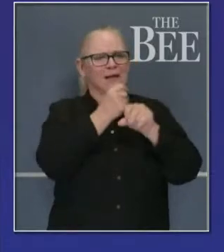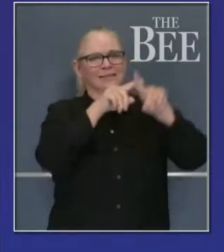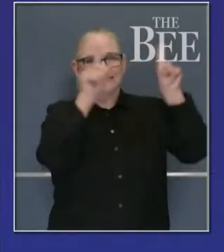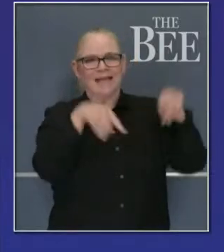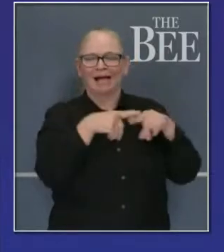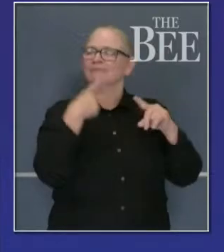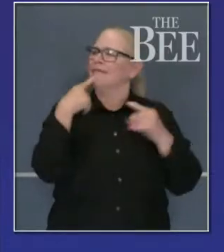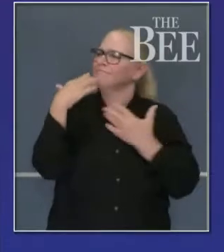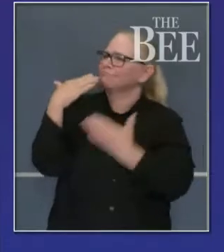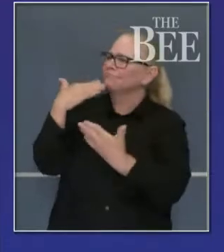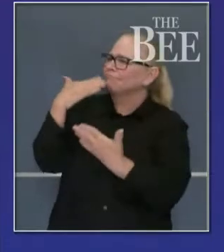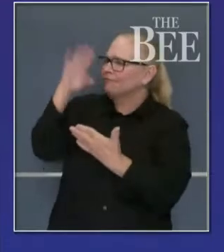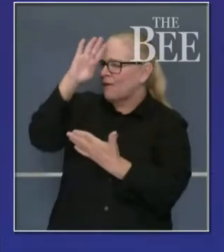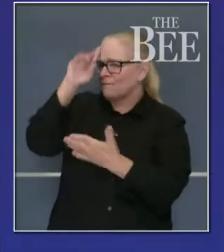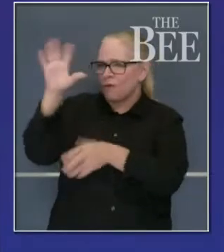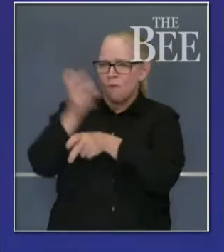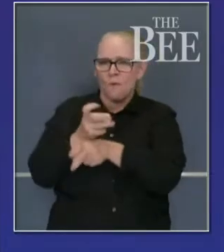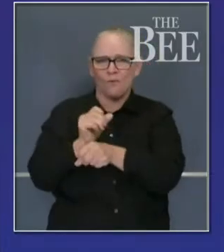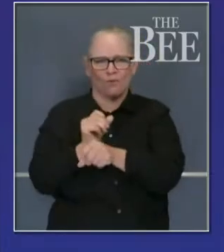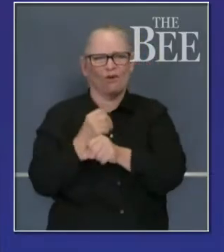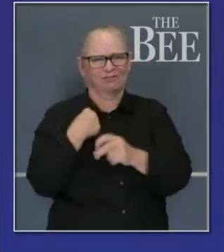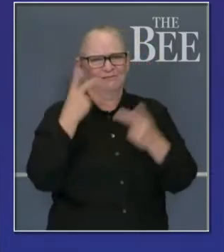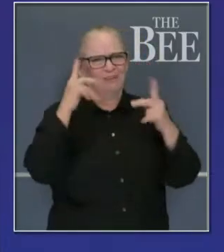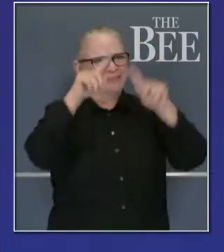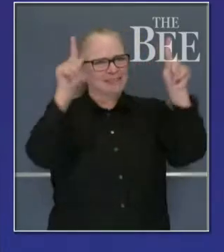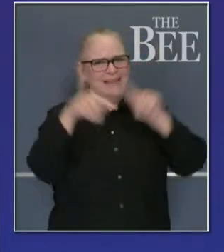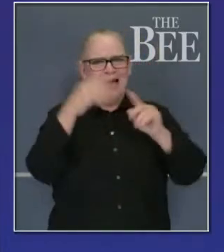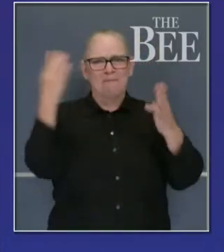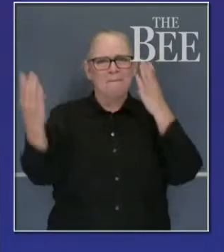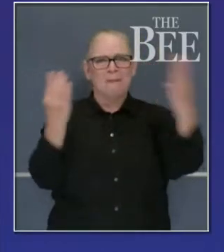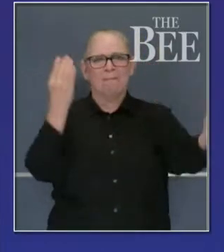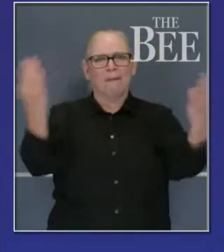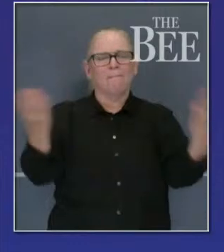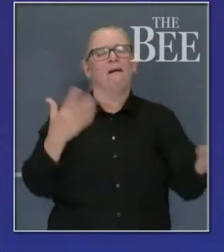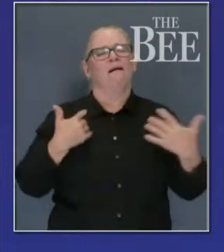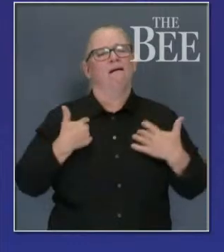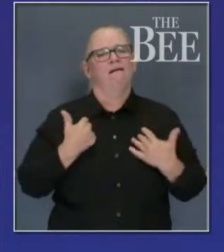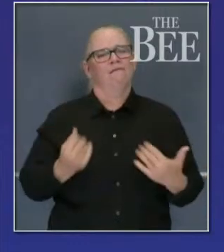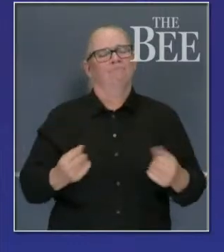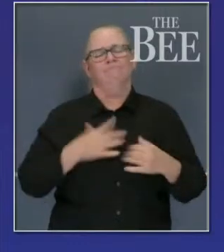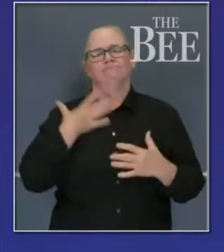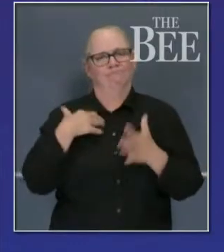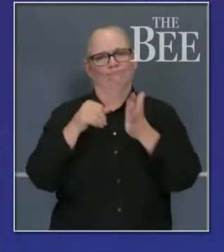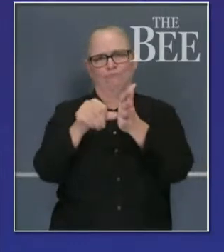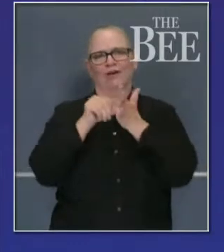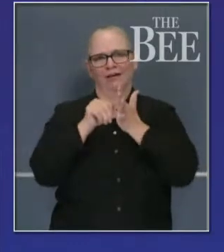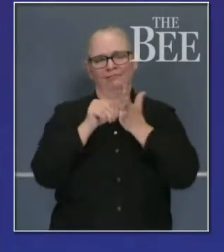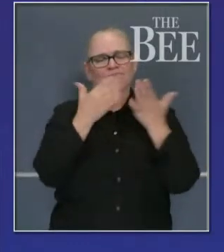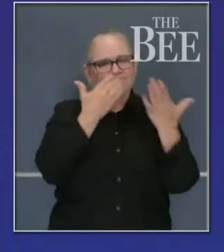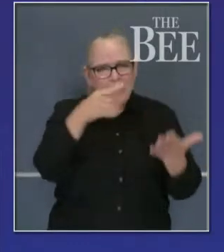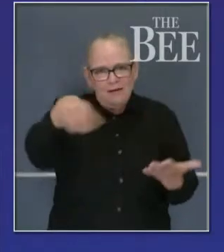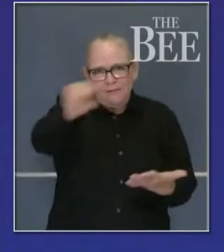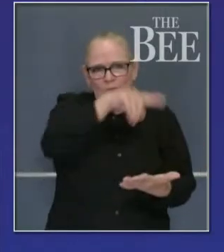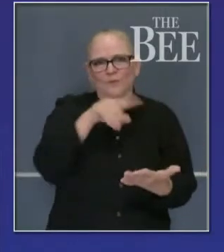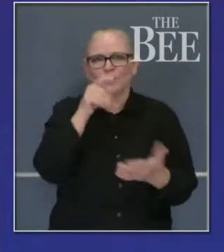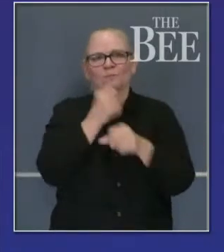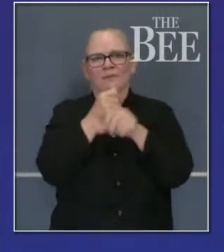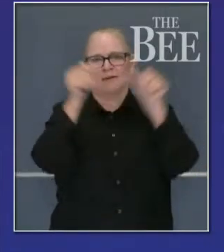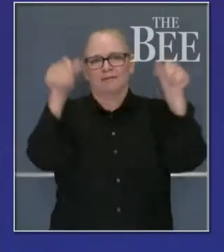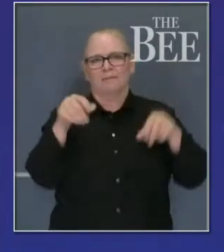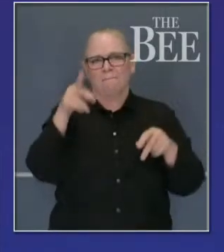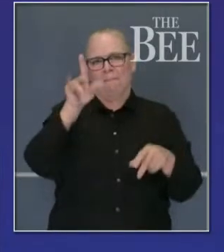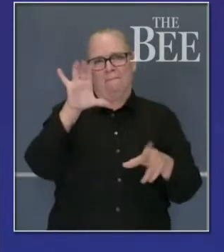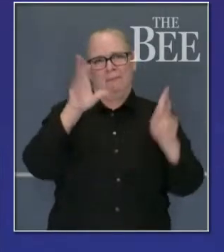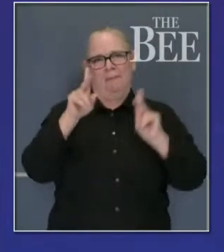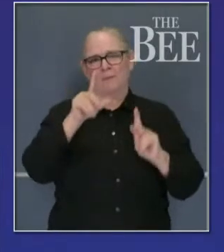firefighters. You see those all throughout the county in Fresno. And I just want to thank members of the public that took the